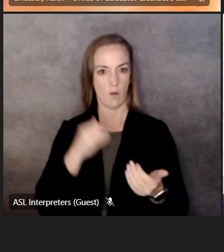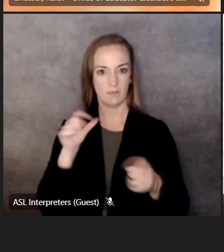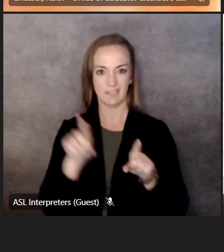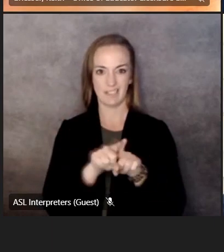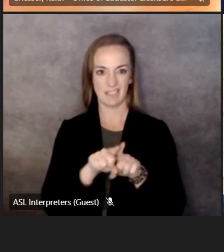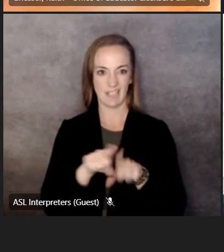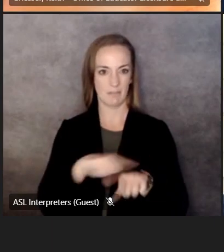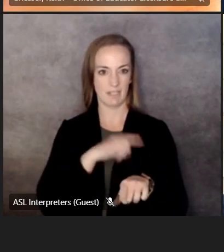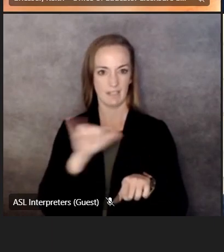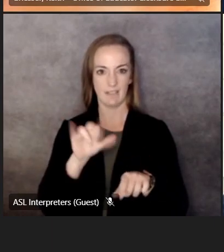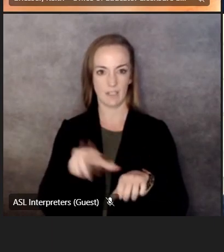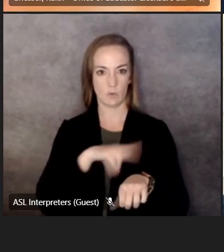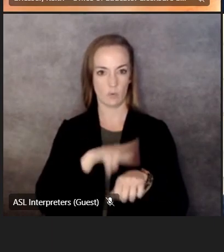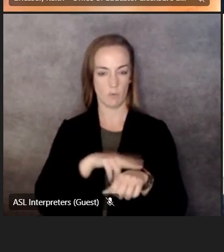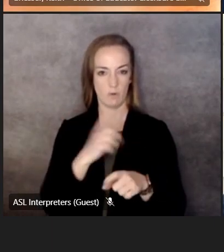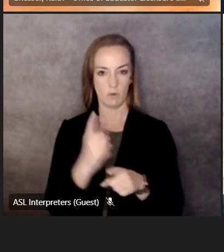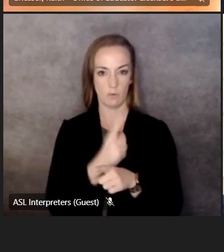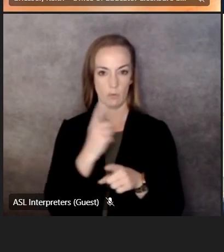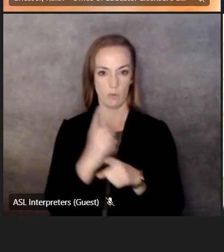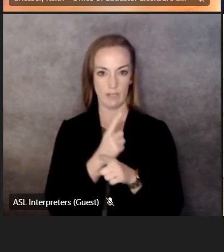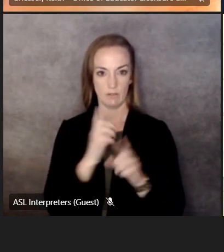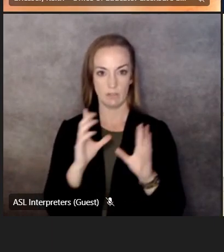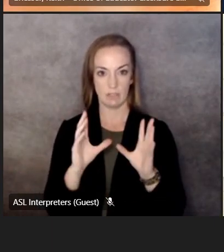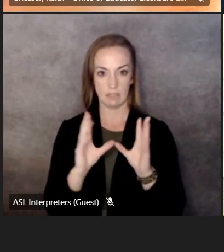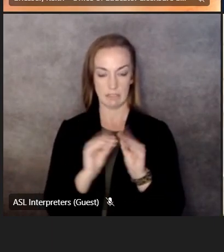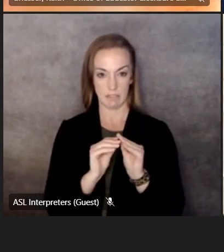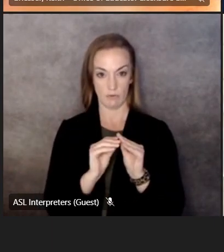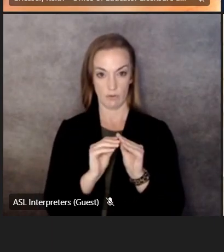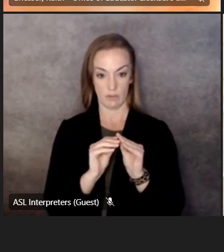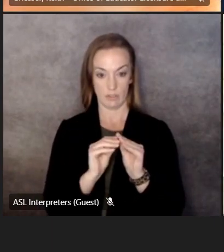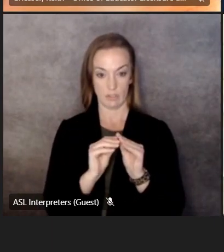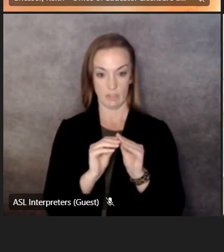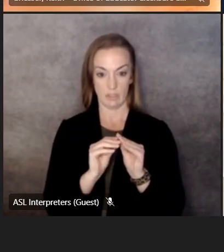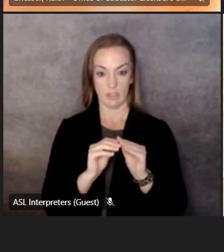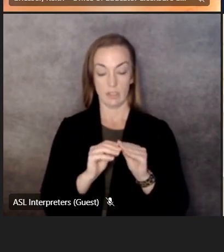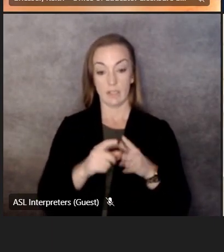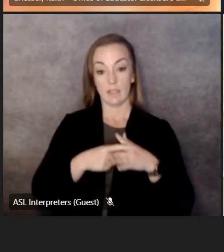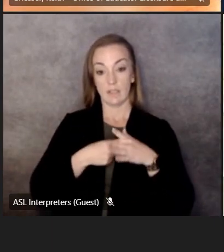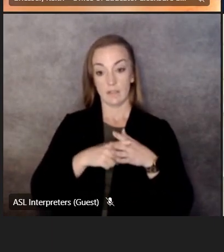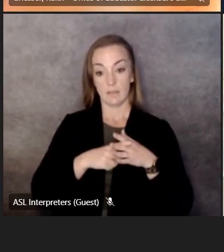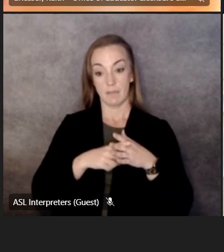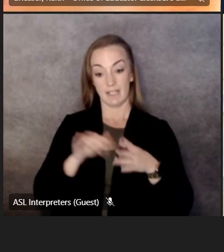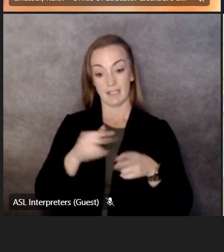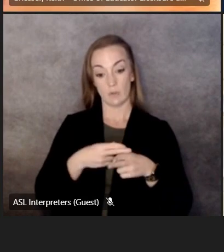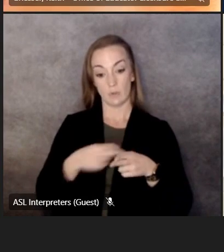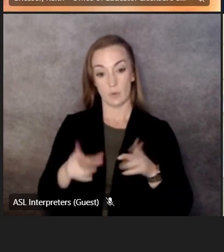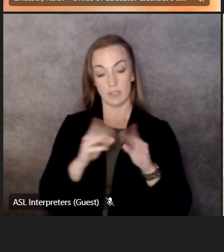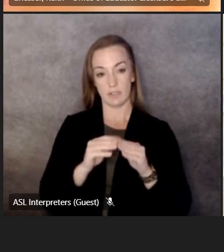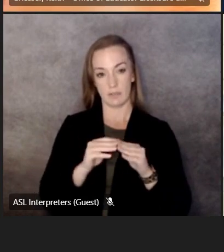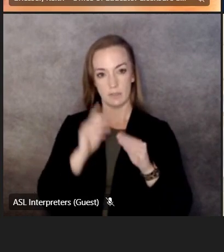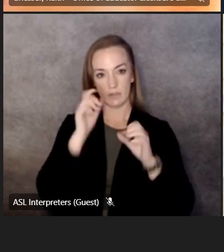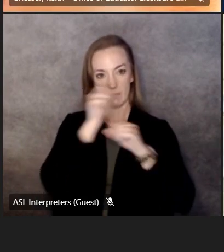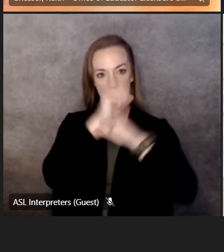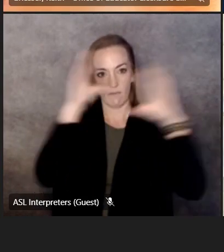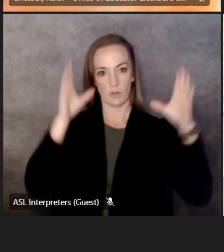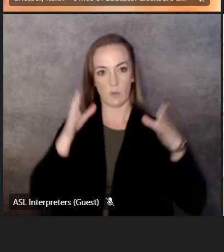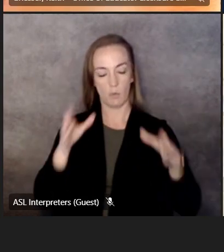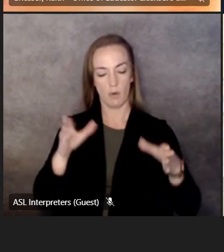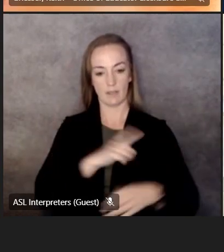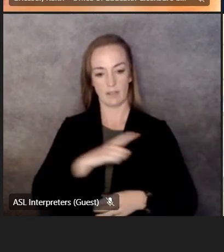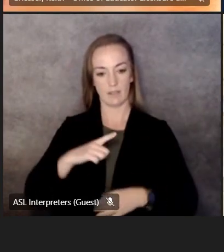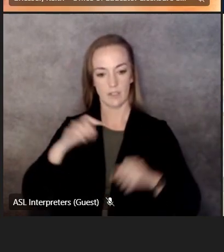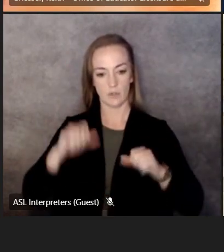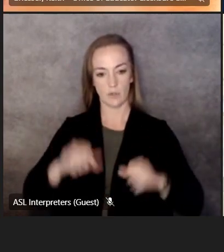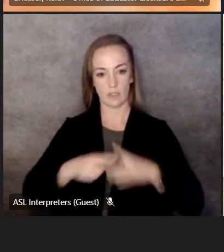regular session. Initially, these shorter sessions were envisioned as a way for the legislature to come into session and deal